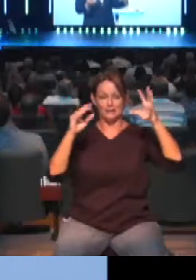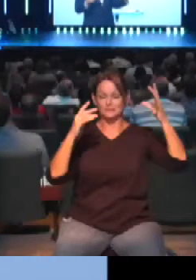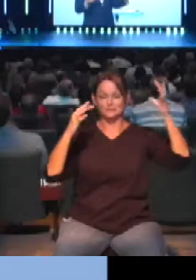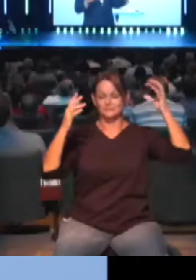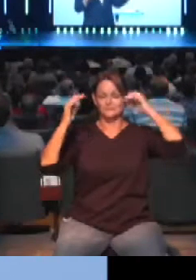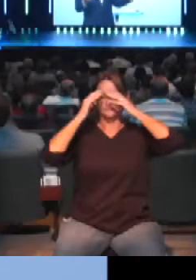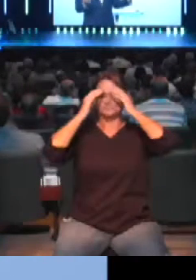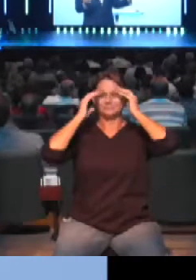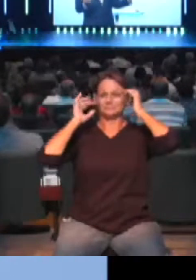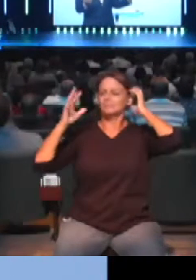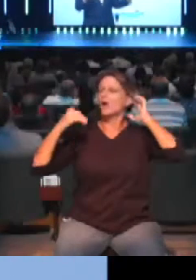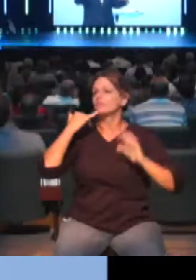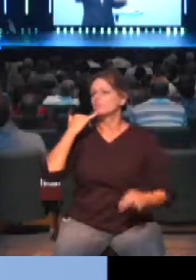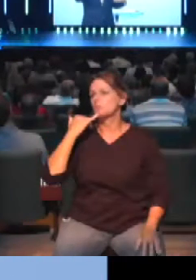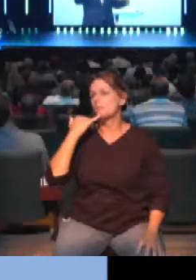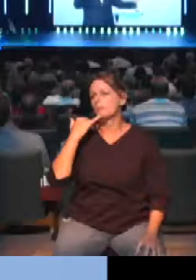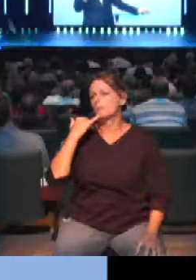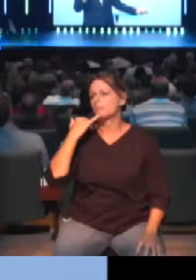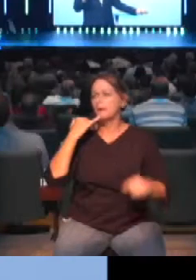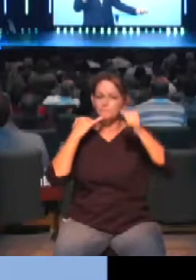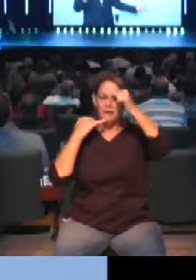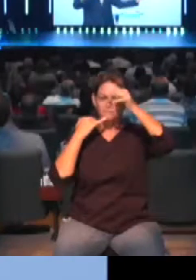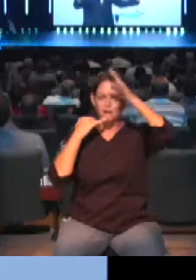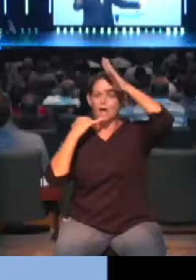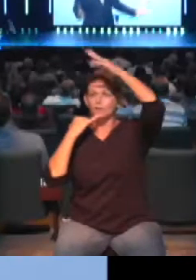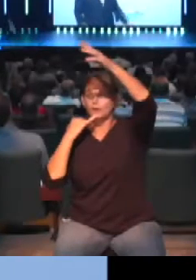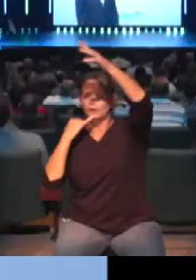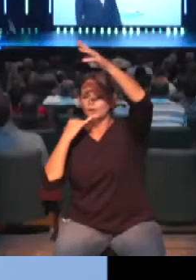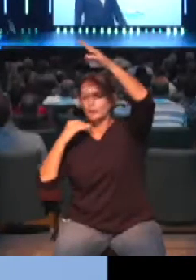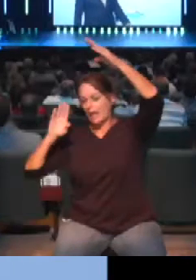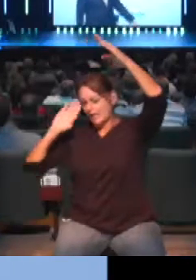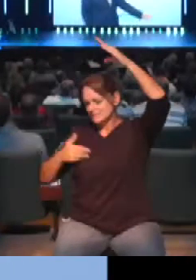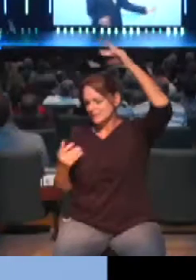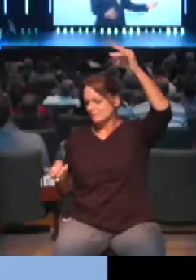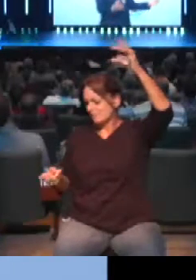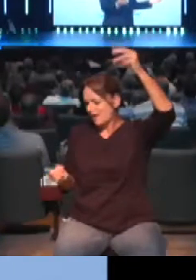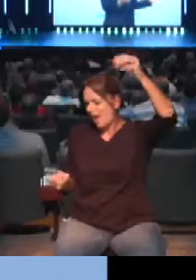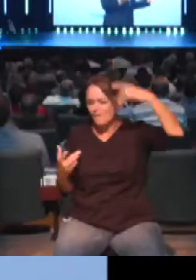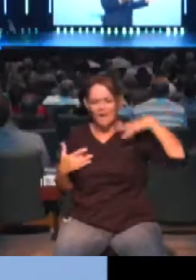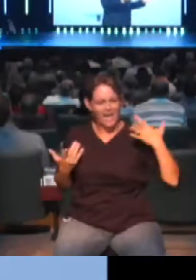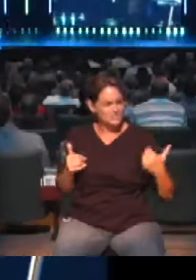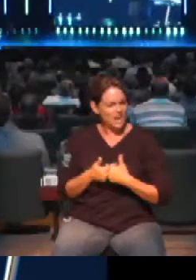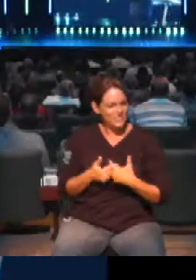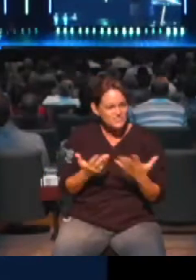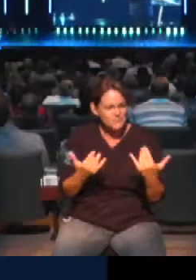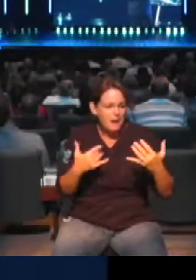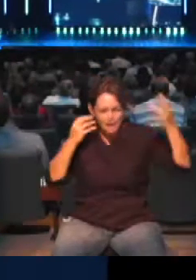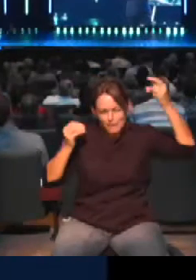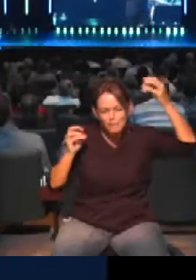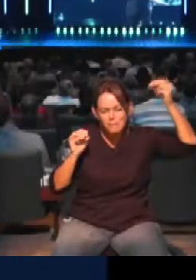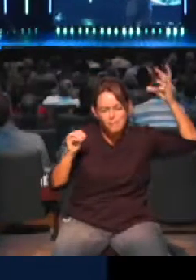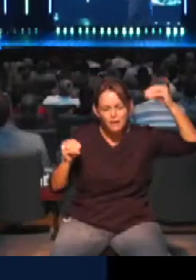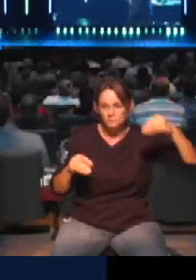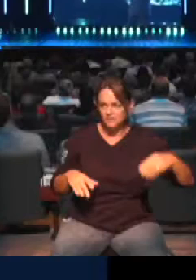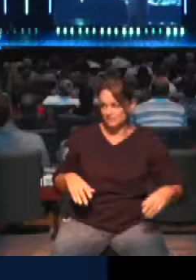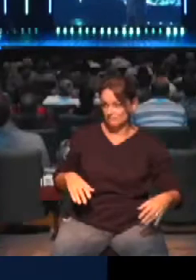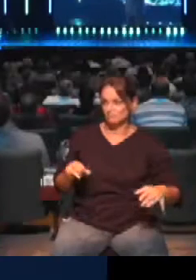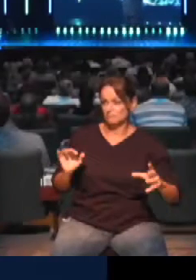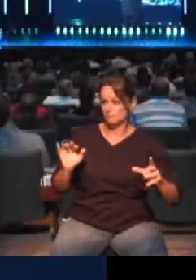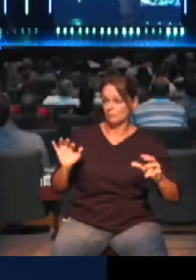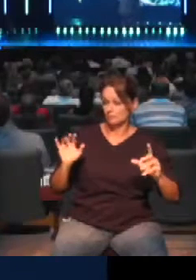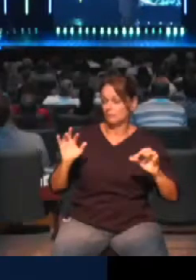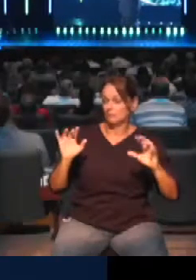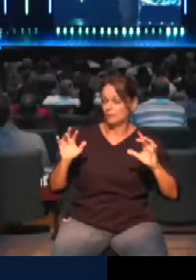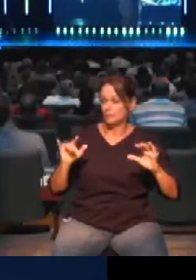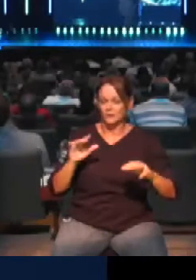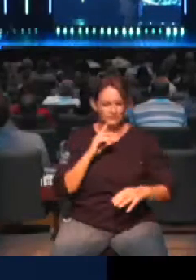problems over the phone, my father and my son, and it was like fun to them, okay? So, and I didn't have any idea. I thought, how